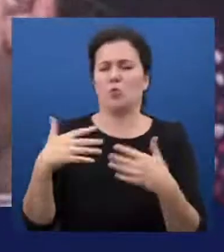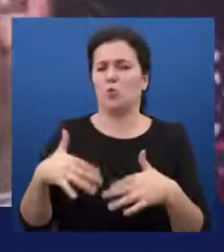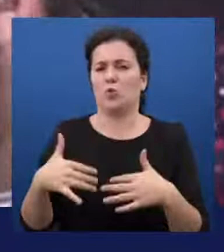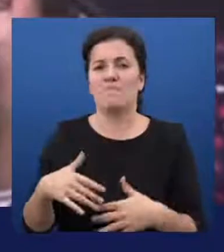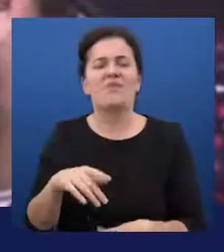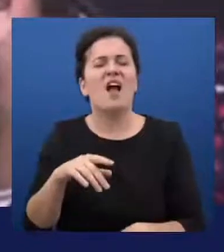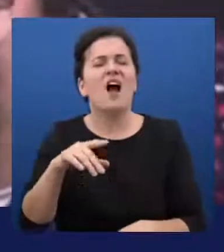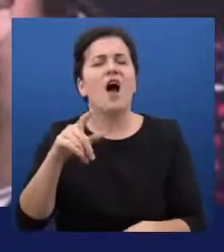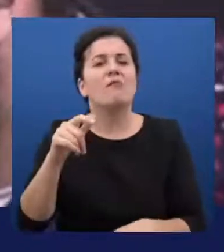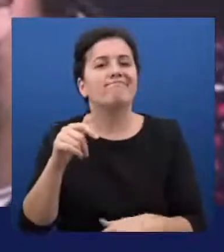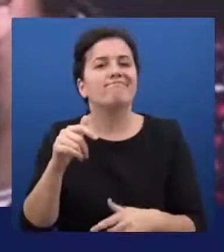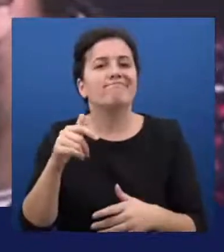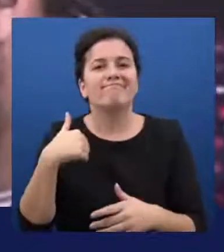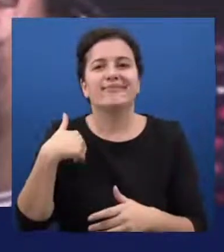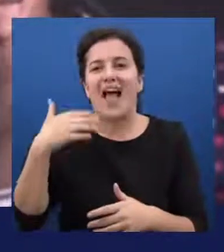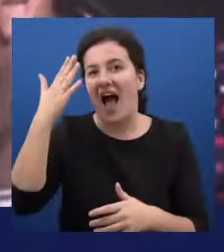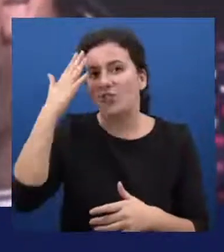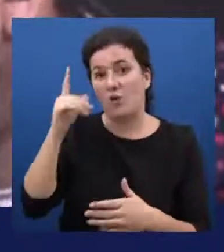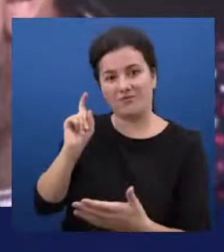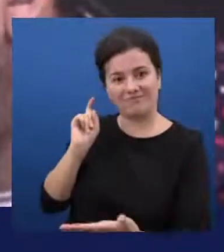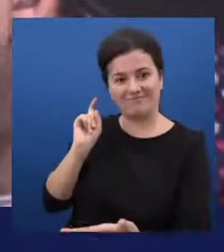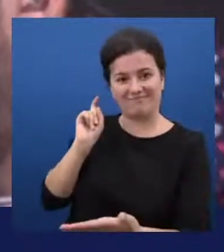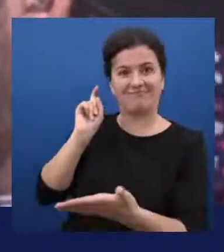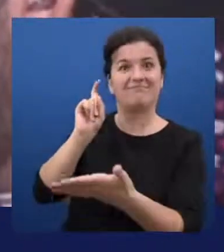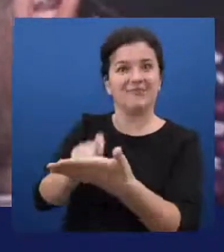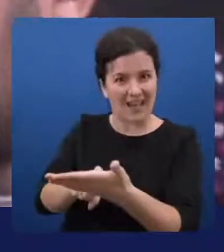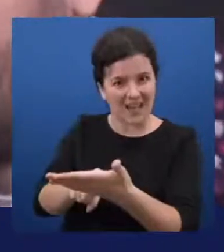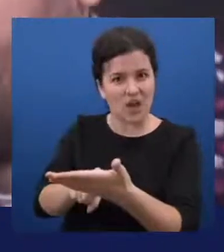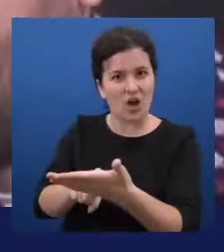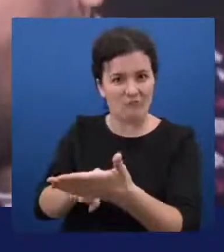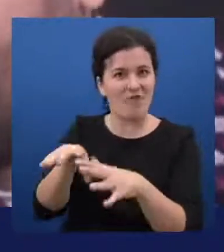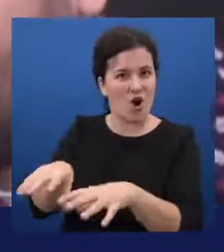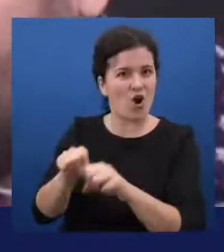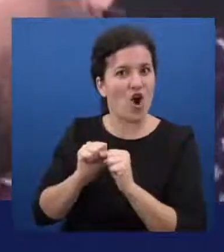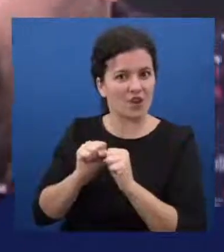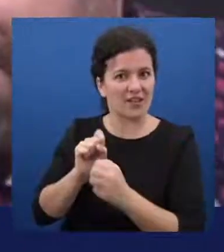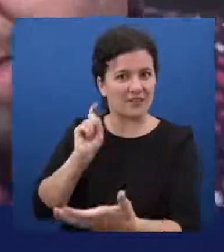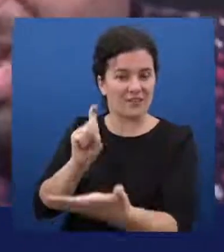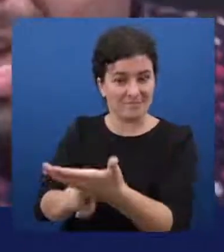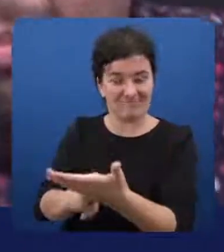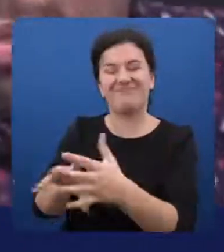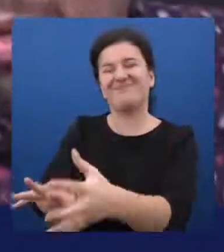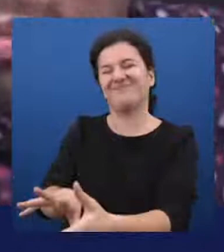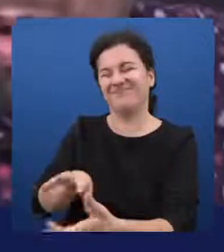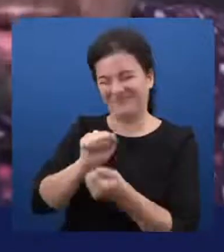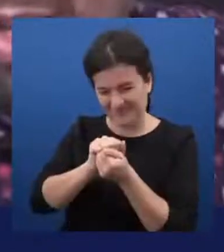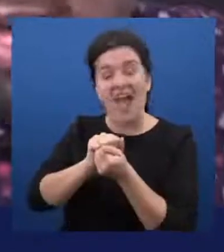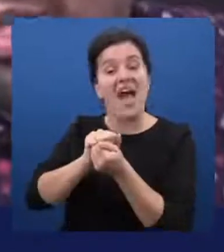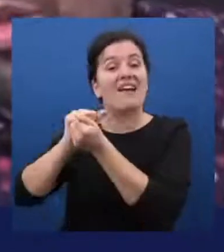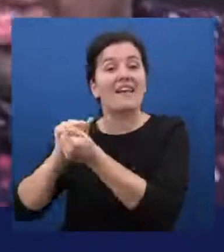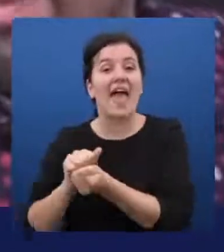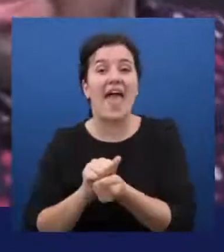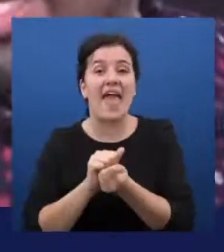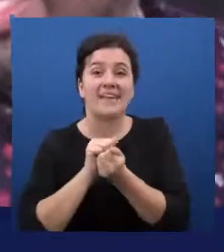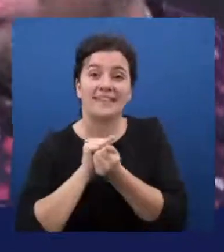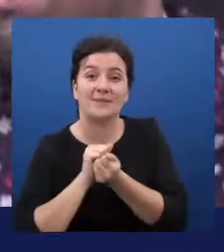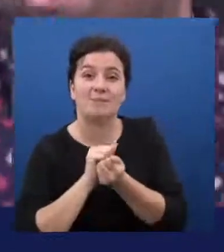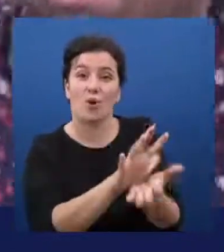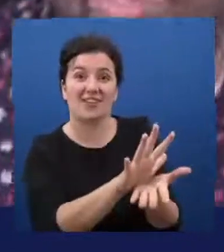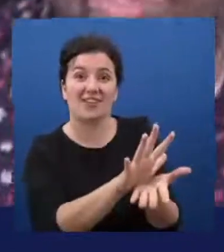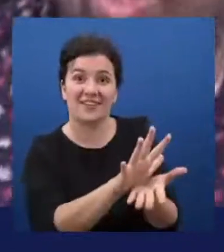you see, why don't you click Got It? You can also export these models, and I built one that looks at me,